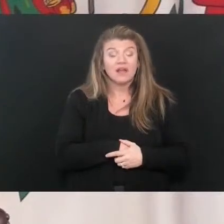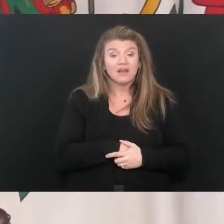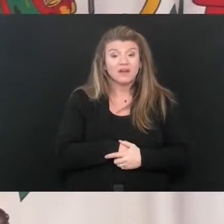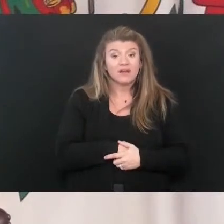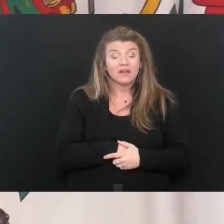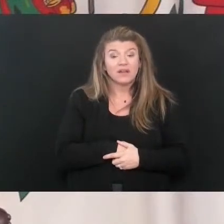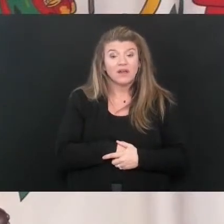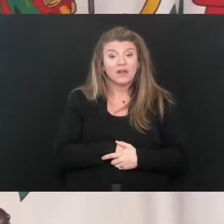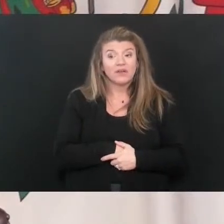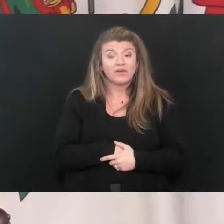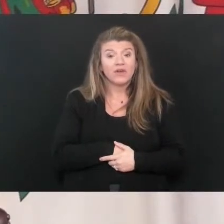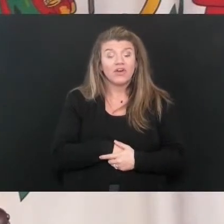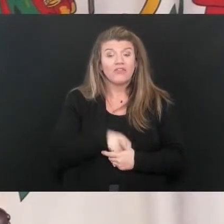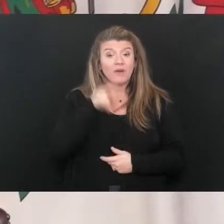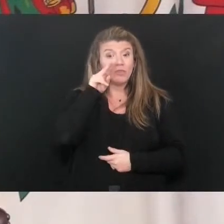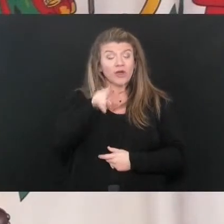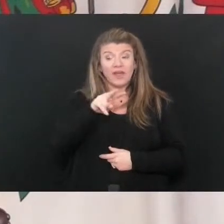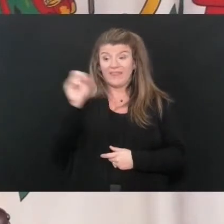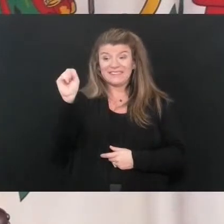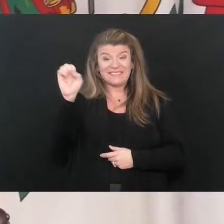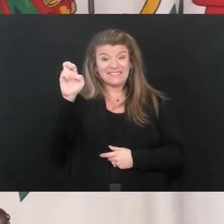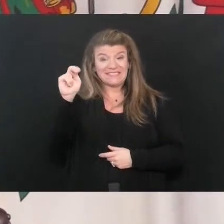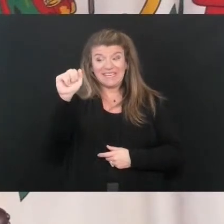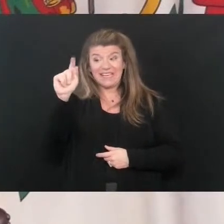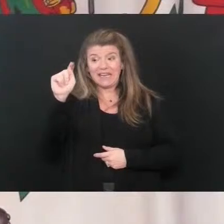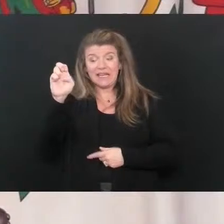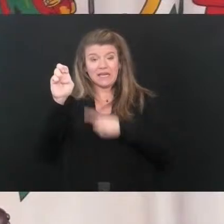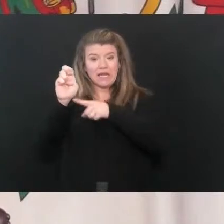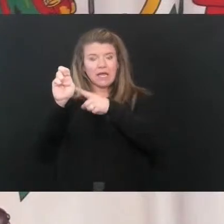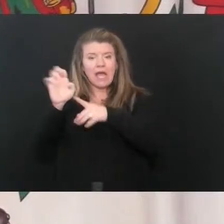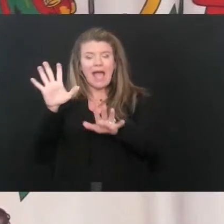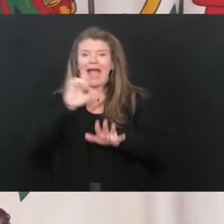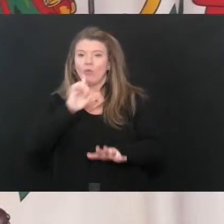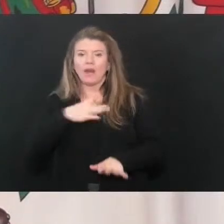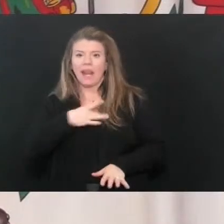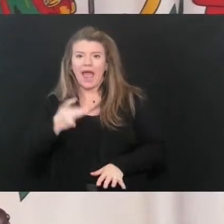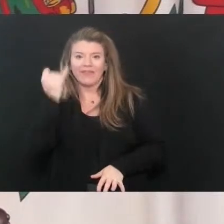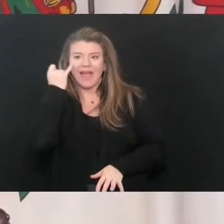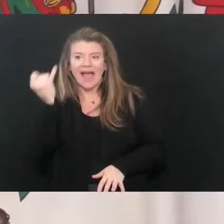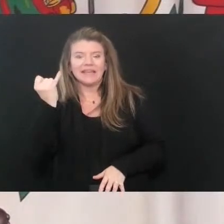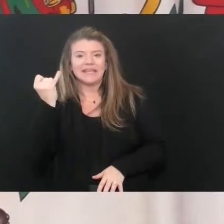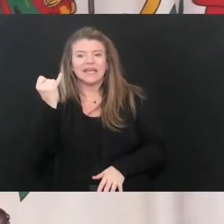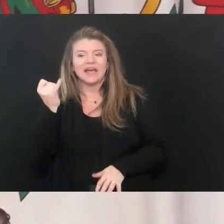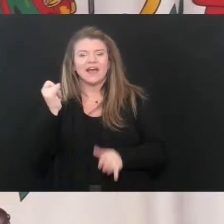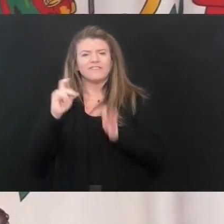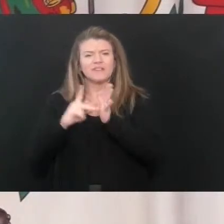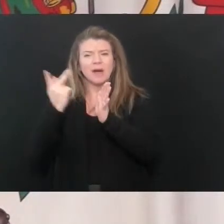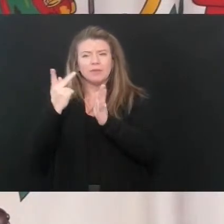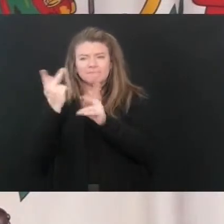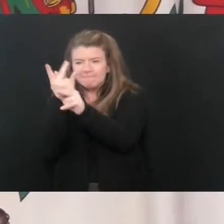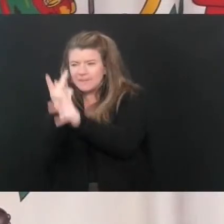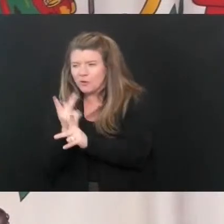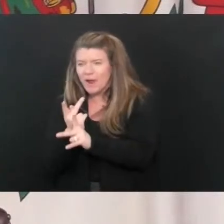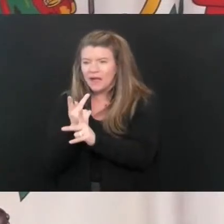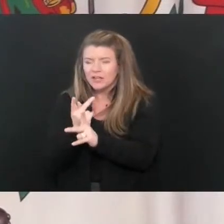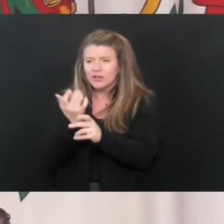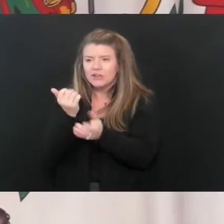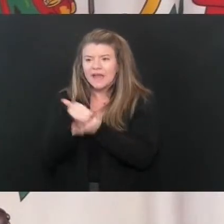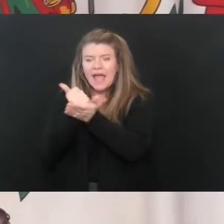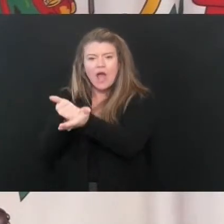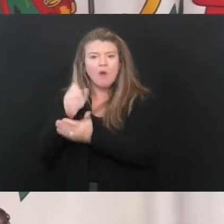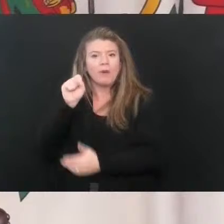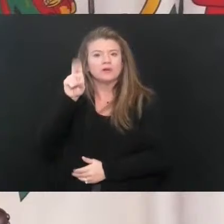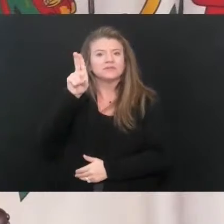standpoint of the Senate side, I love the idea of maybe doubling back and helping our sub-S's